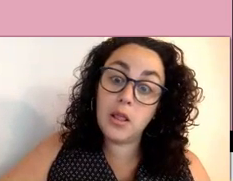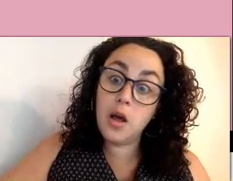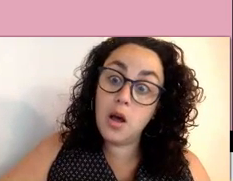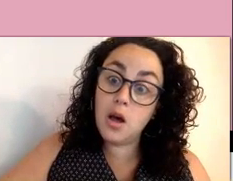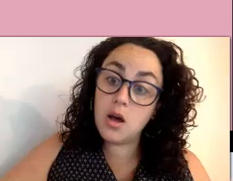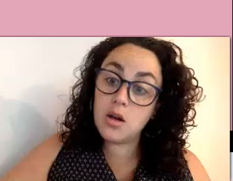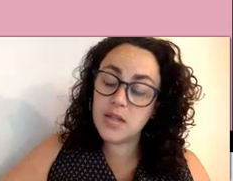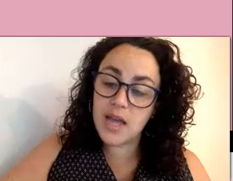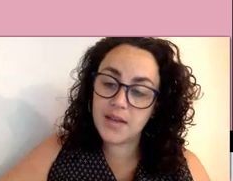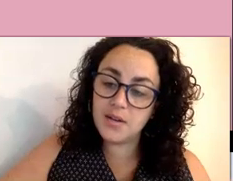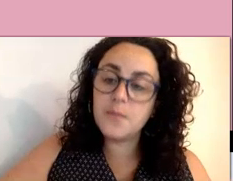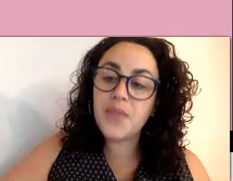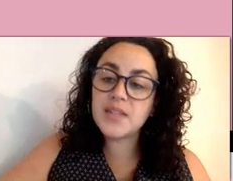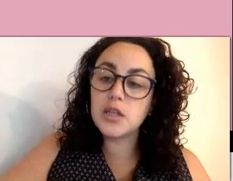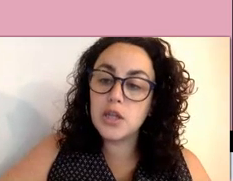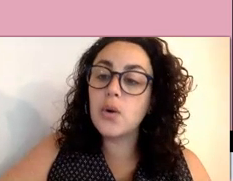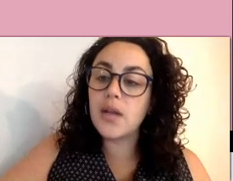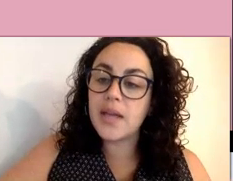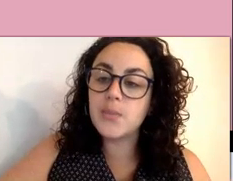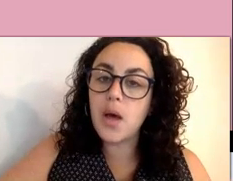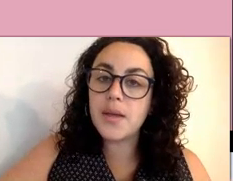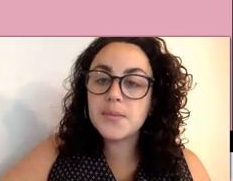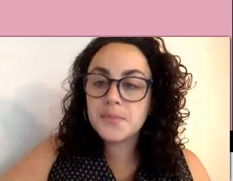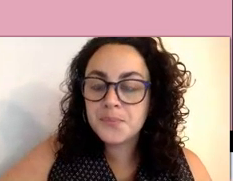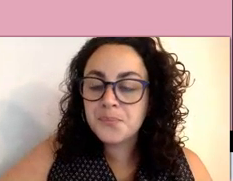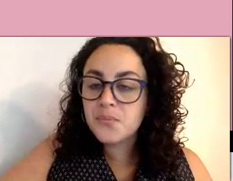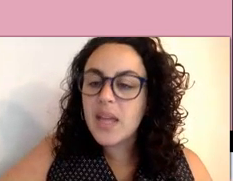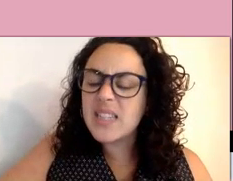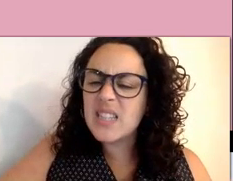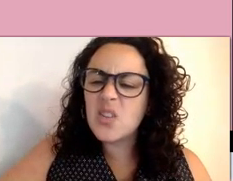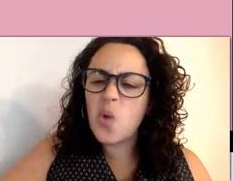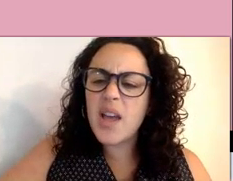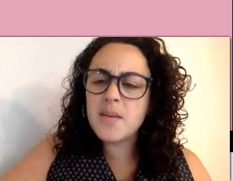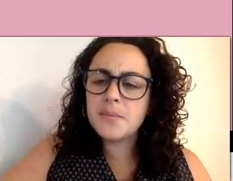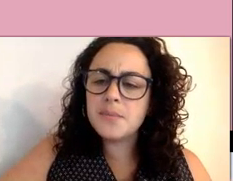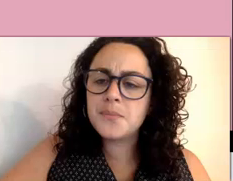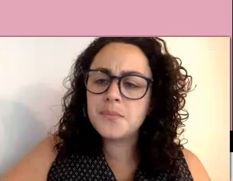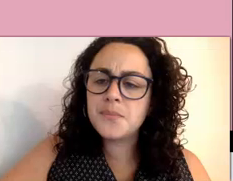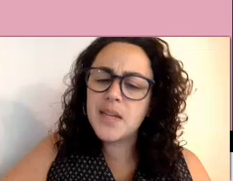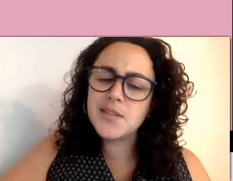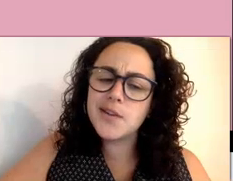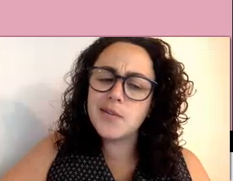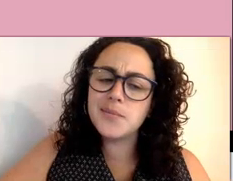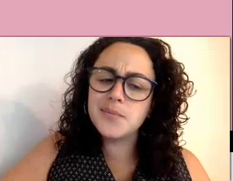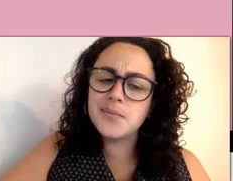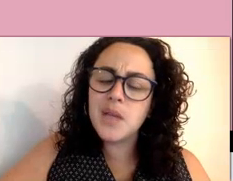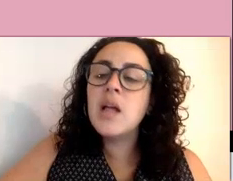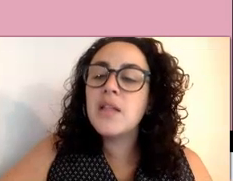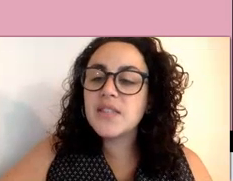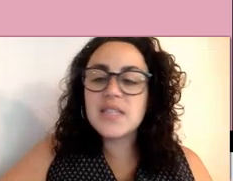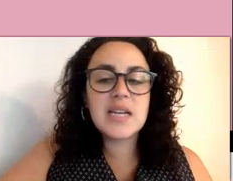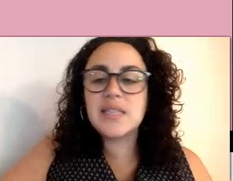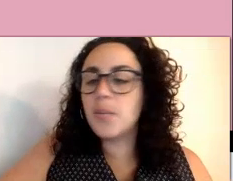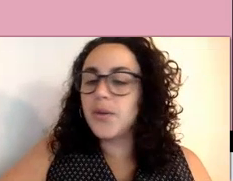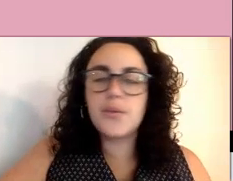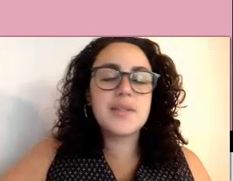then a long diagonal. That's a lowercase y. Is this a Y? Yes or no?